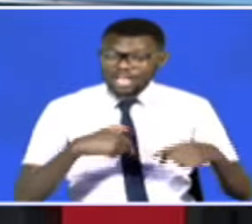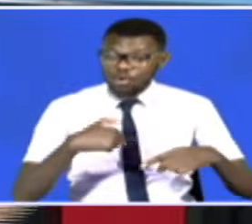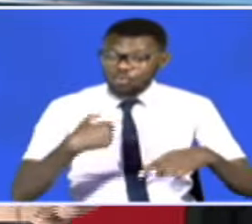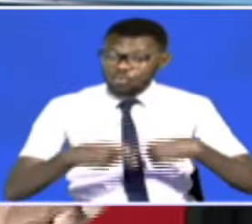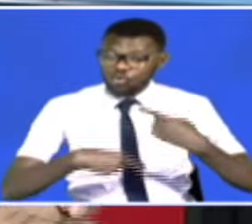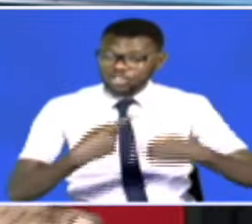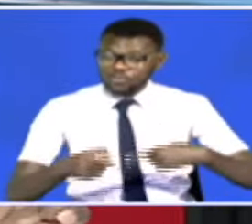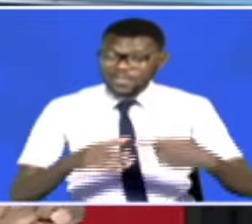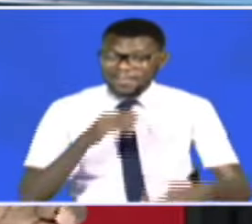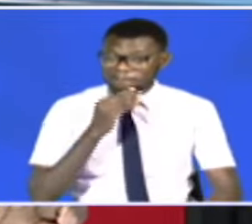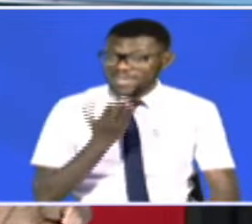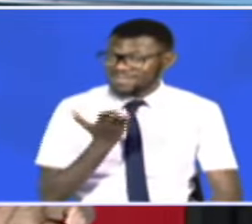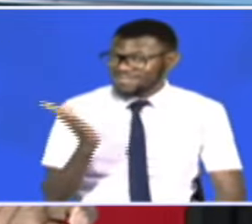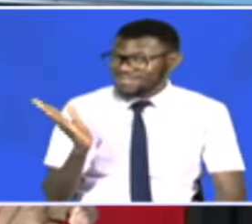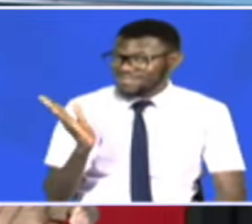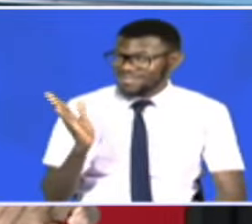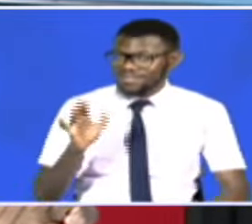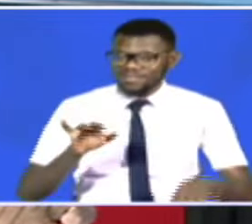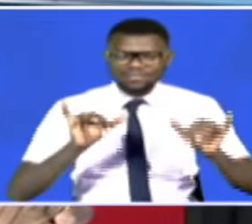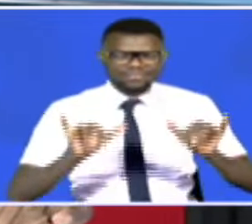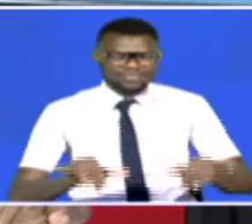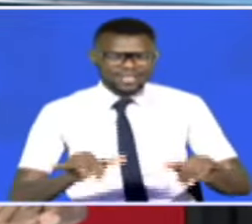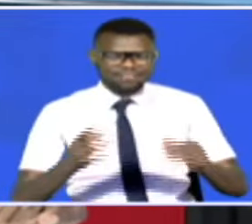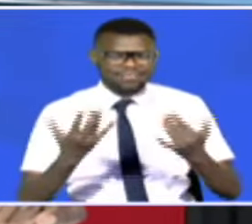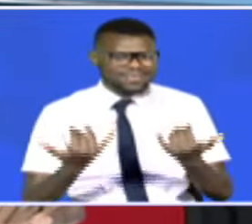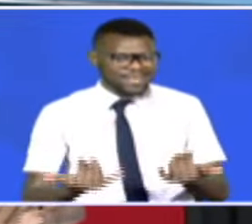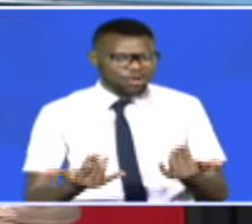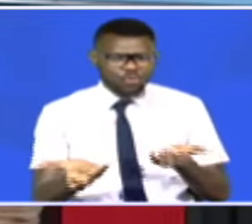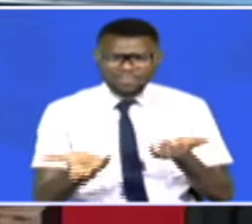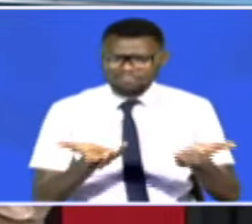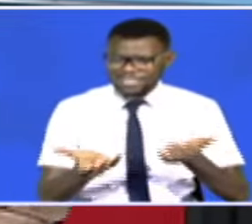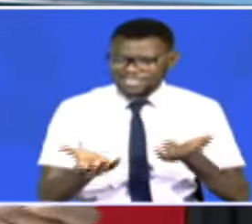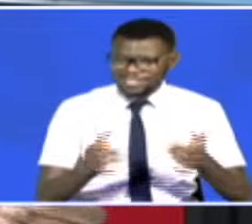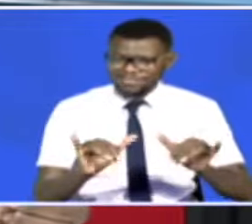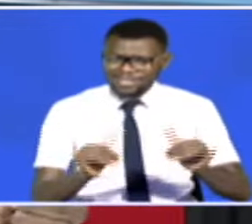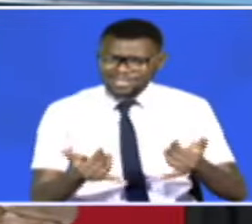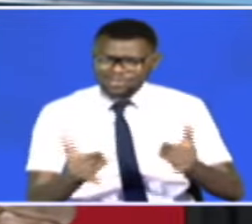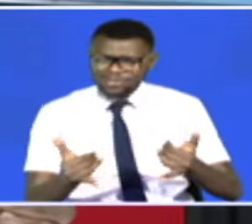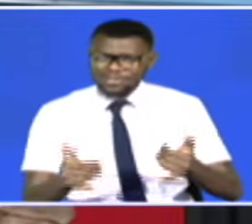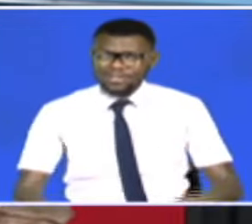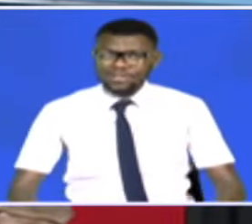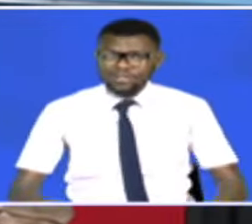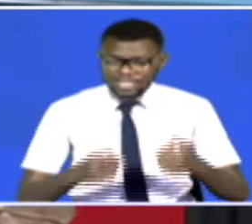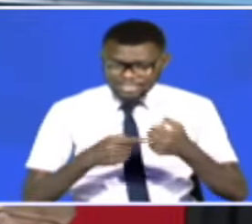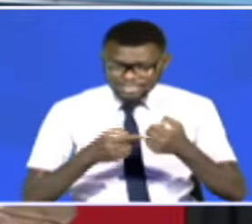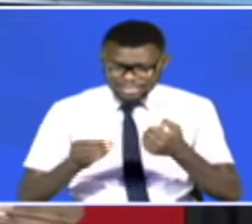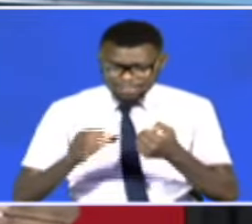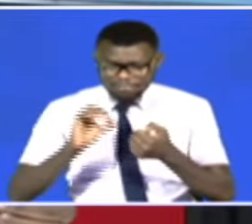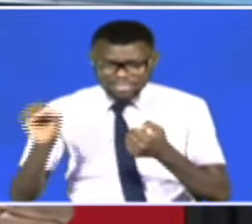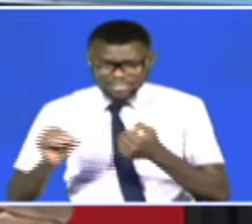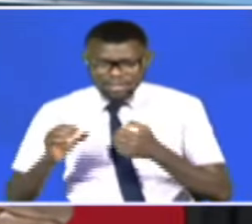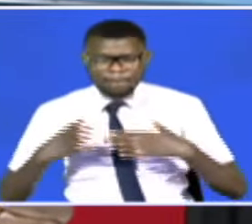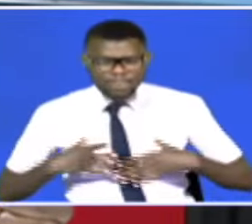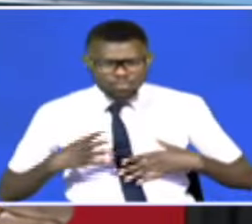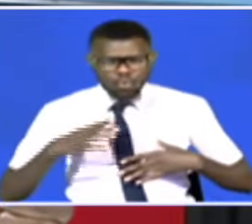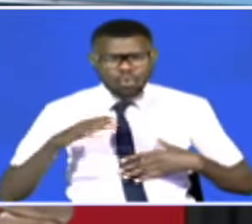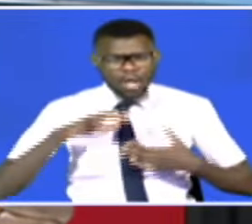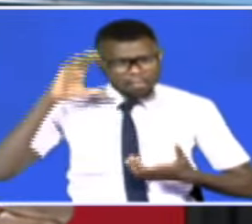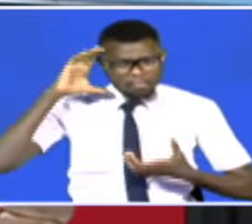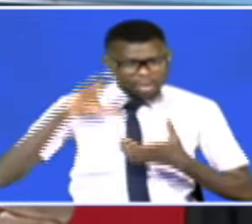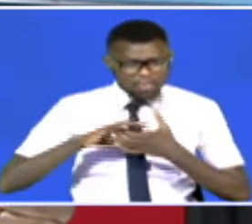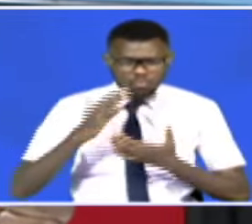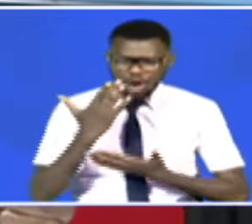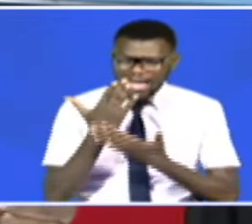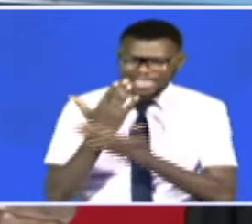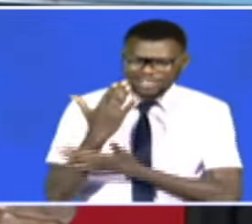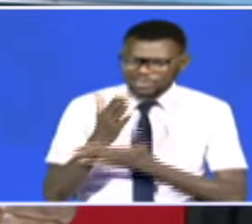The gentlemen remain with me, but time to make sense of some shillings and cents. 60% of you believe the country is going in the